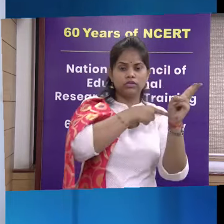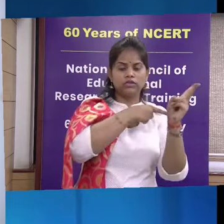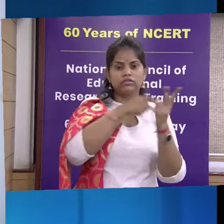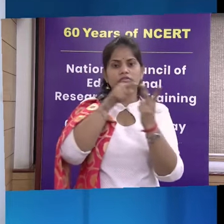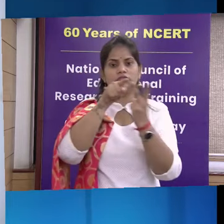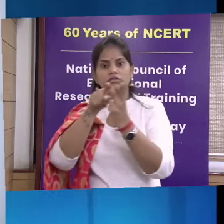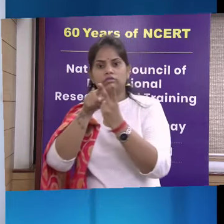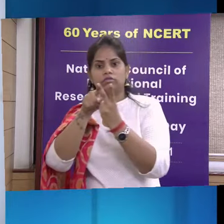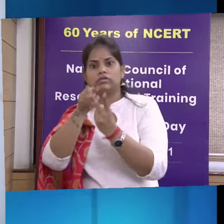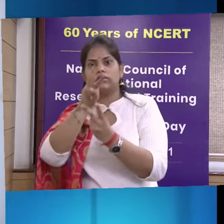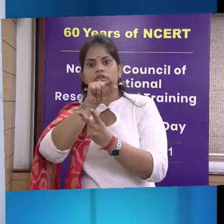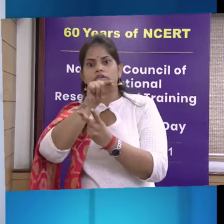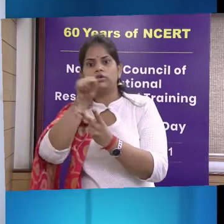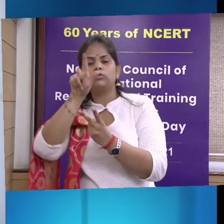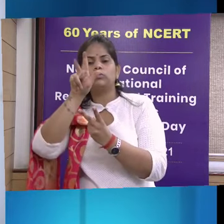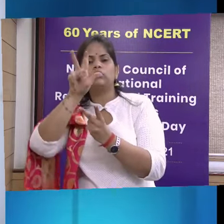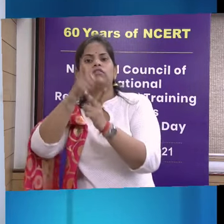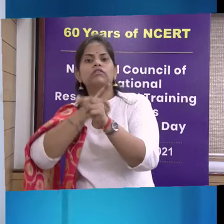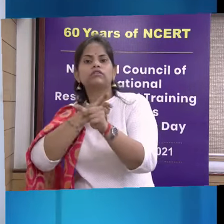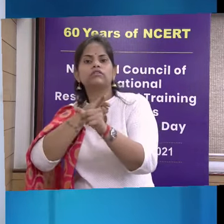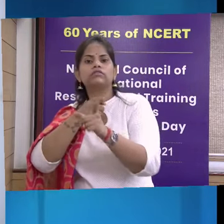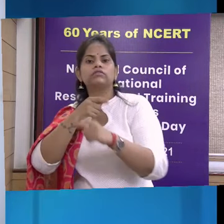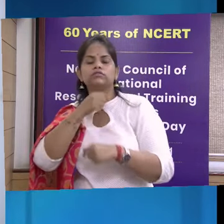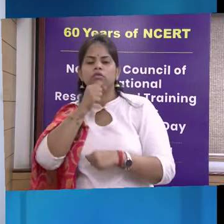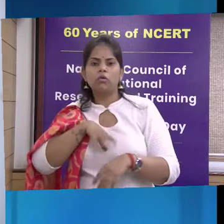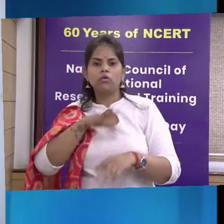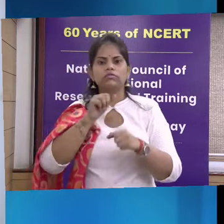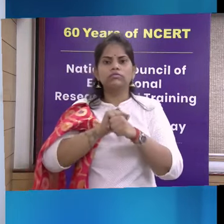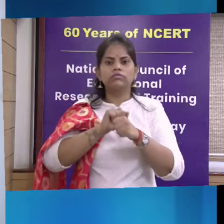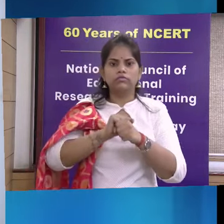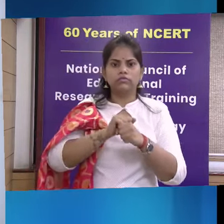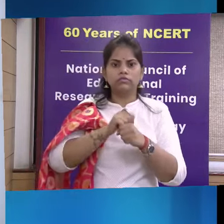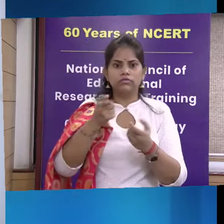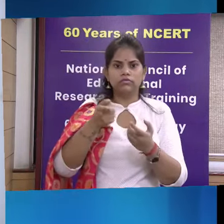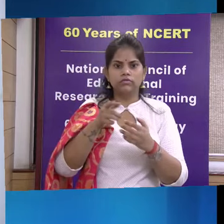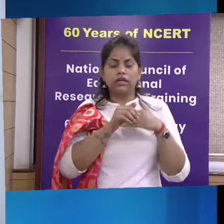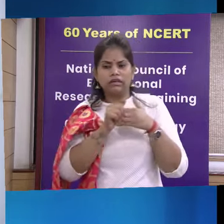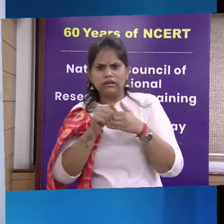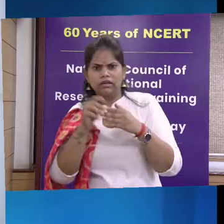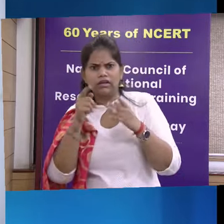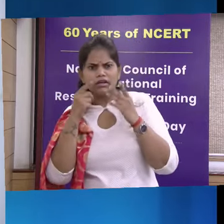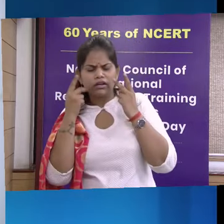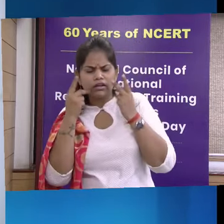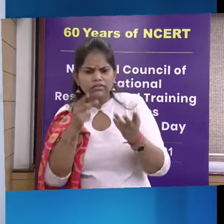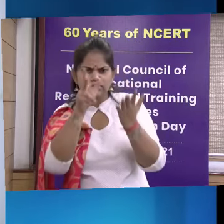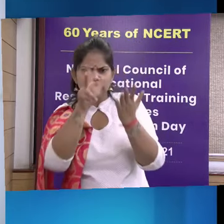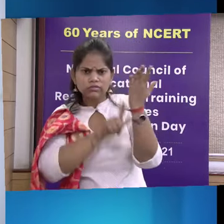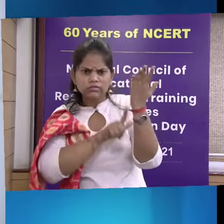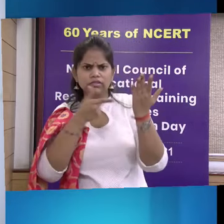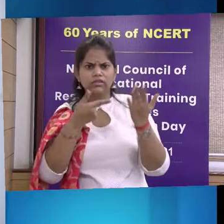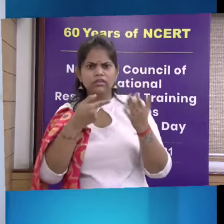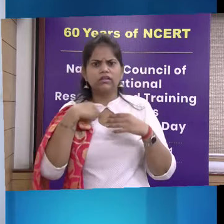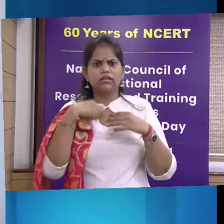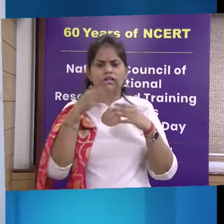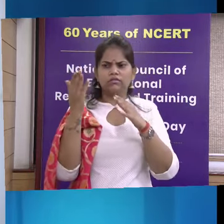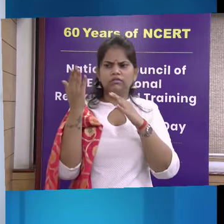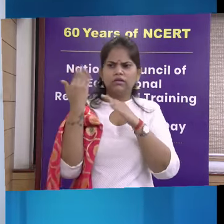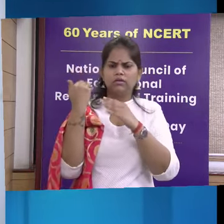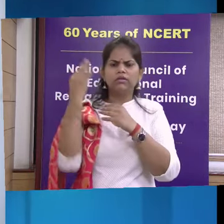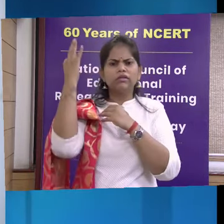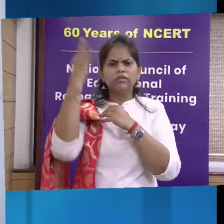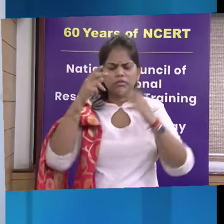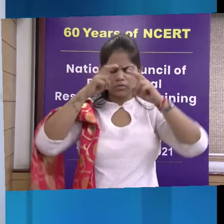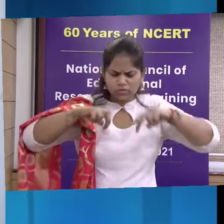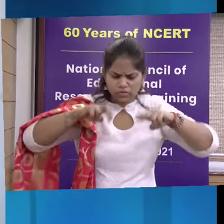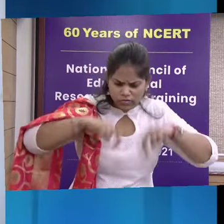sub-framework for 3 to 8-years-old. In accordance with the guidelines of NEP, the latest research on the National Early Childhood